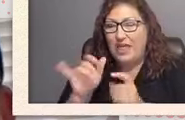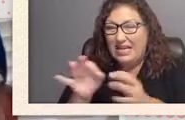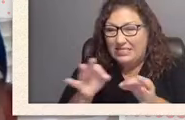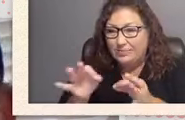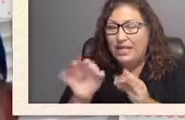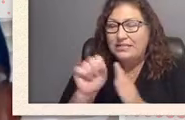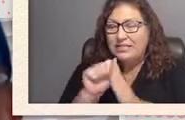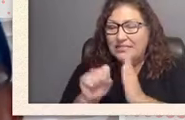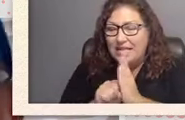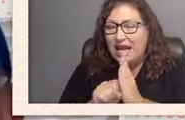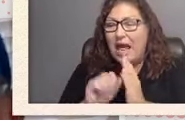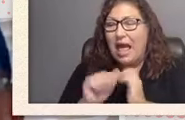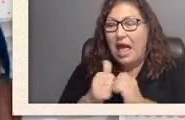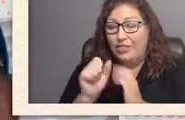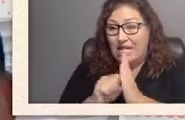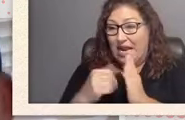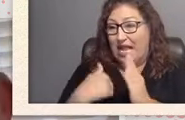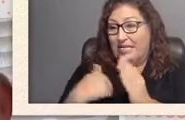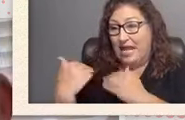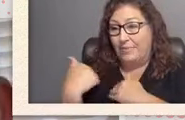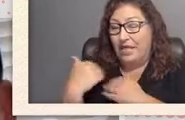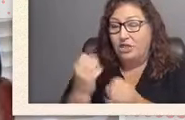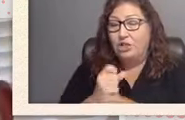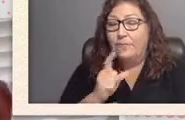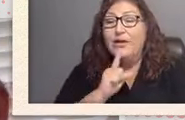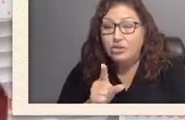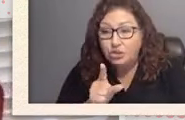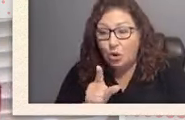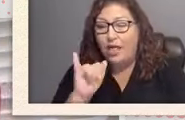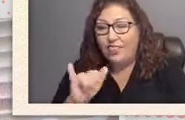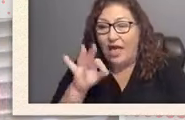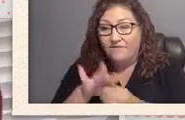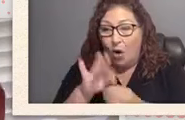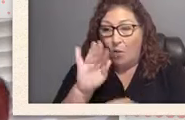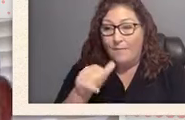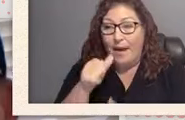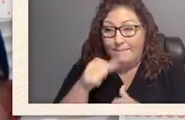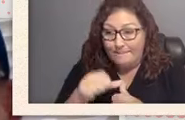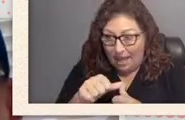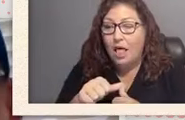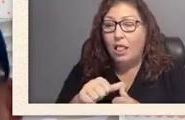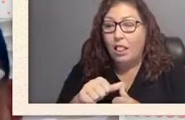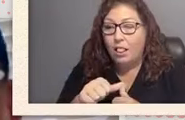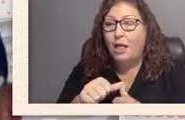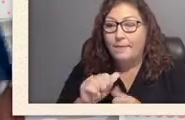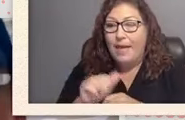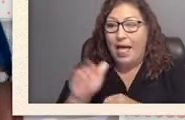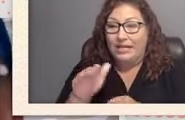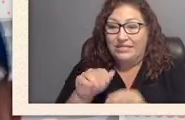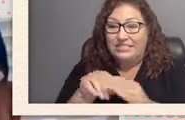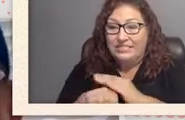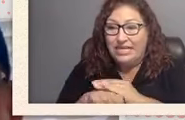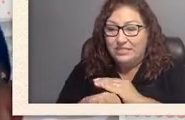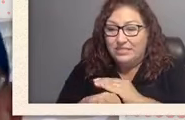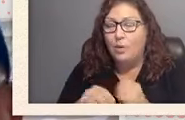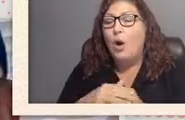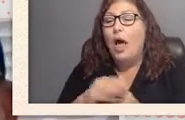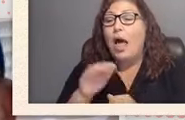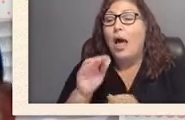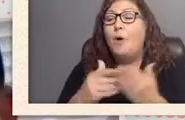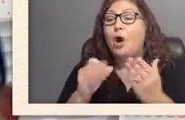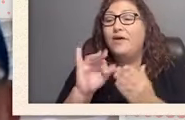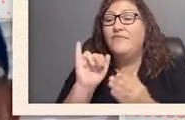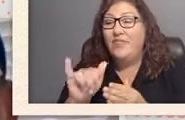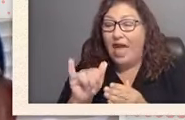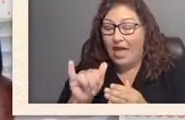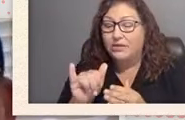the state has an obligation to ensure that vote by mail balloting is accessible. And as a part of that requirement, the law